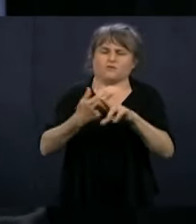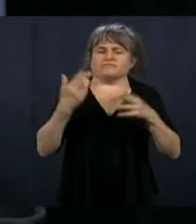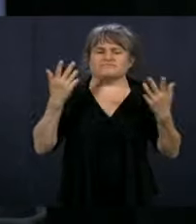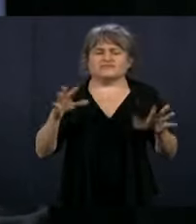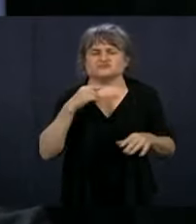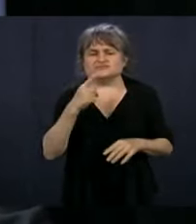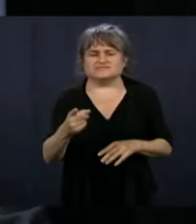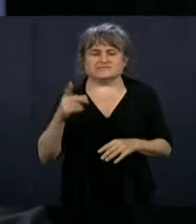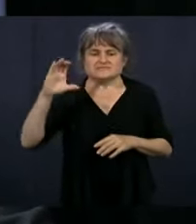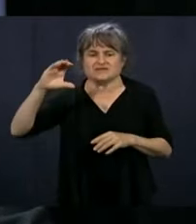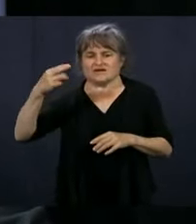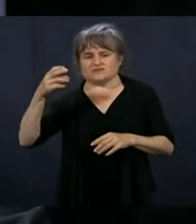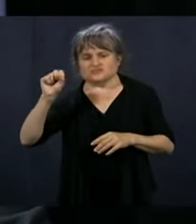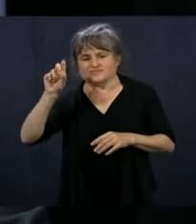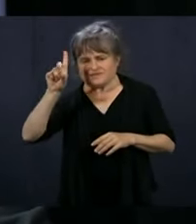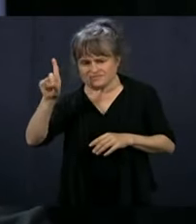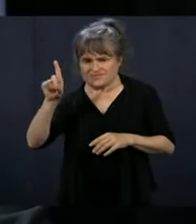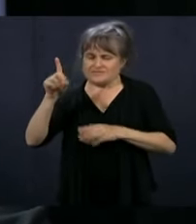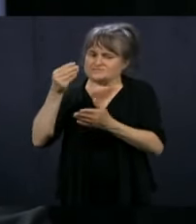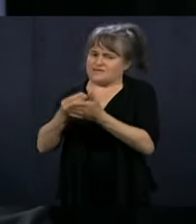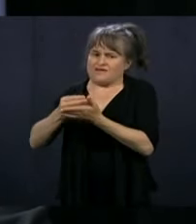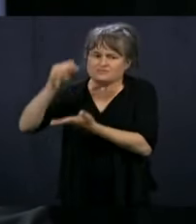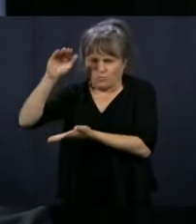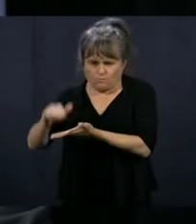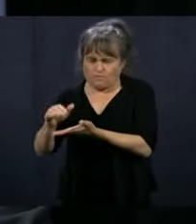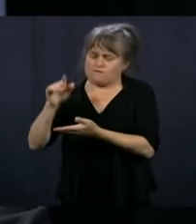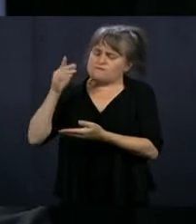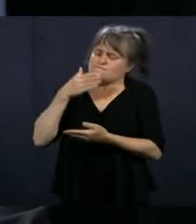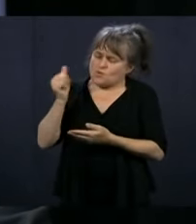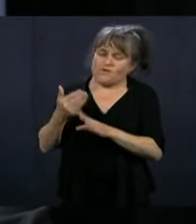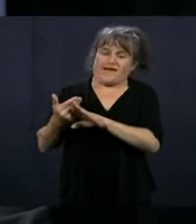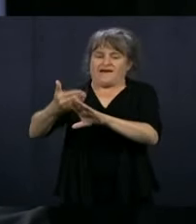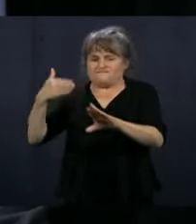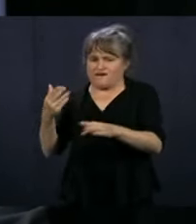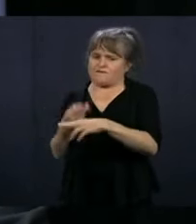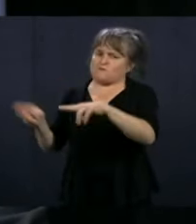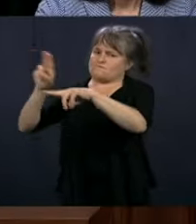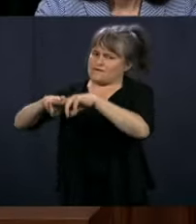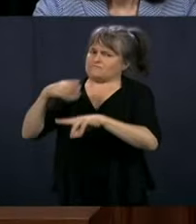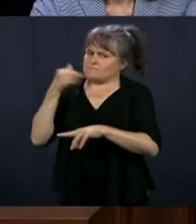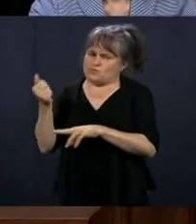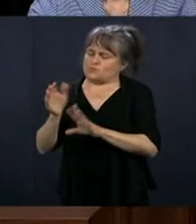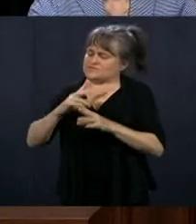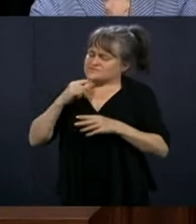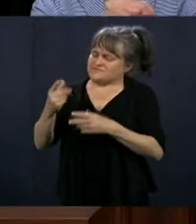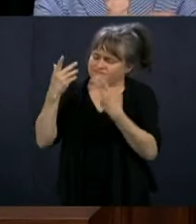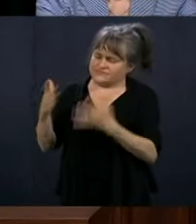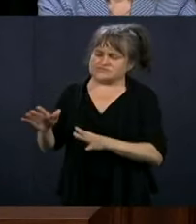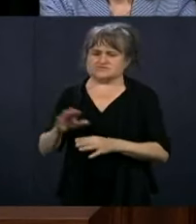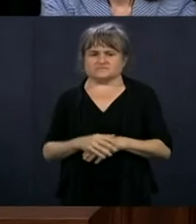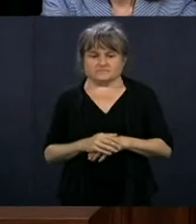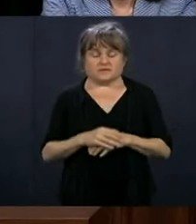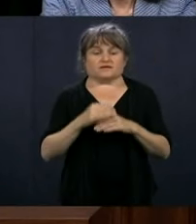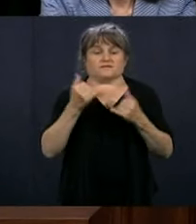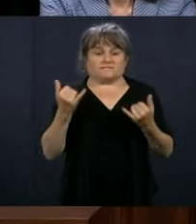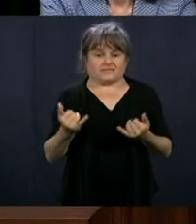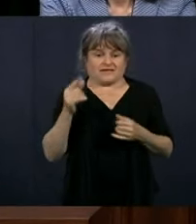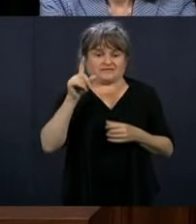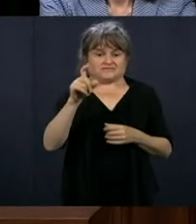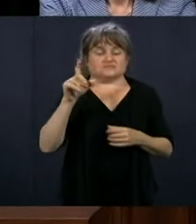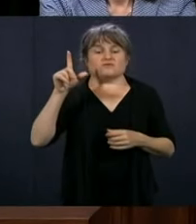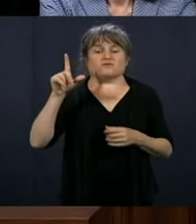and employees in CHSLDs. Prochaine question, Marco Belair-Cirino, Le Devoir. Bonjour, Monsieur le Premier ministre. Concernant la lutte